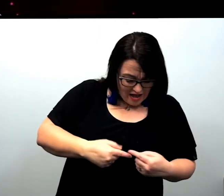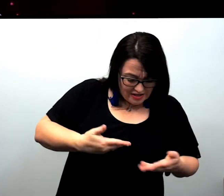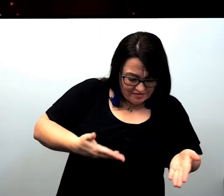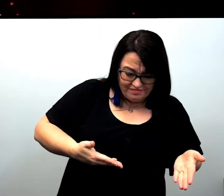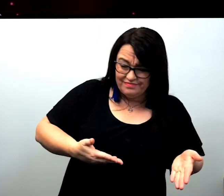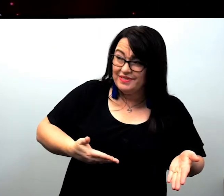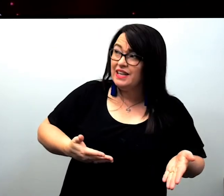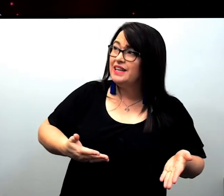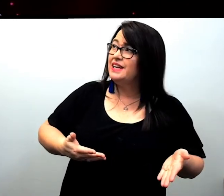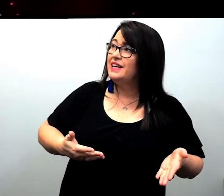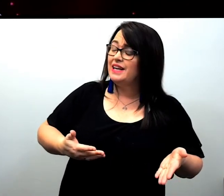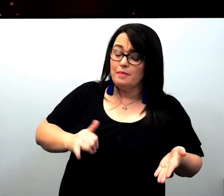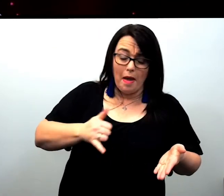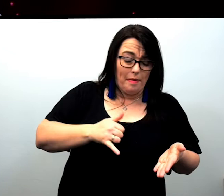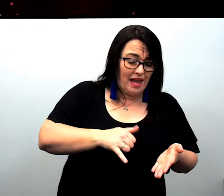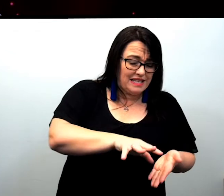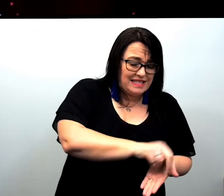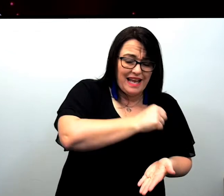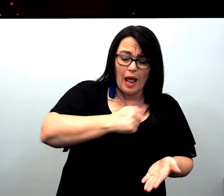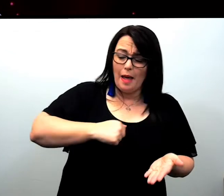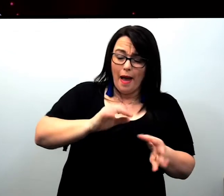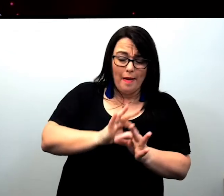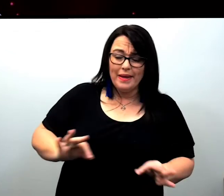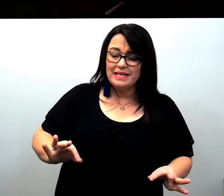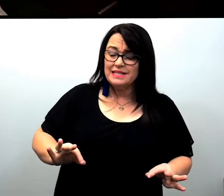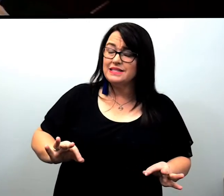that is stealing from my peace, you take it away